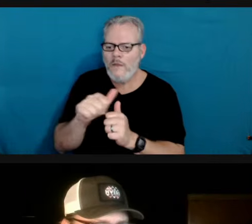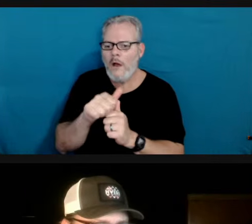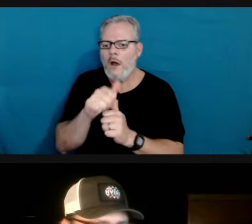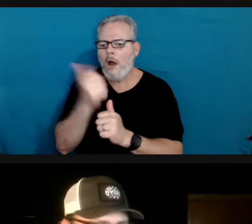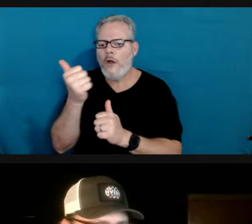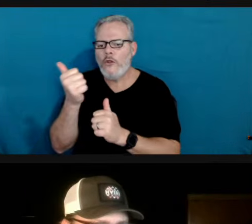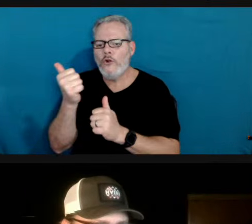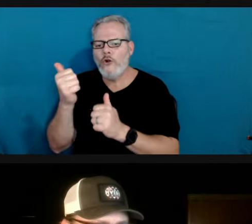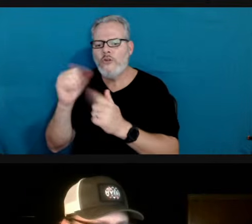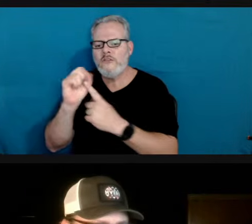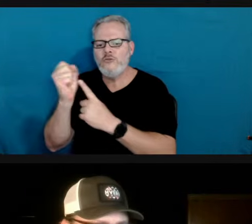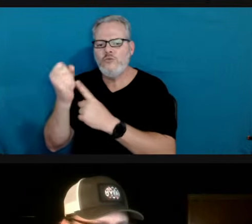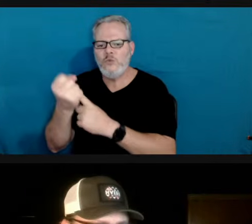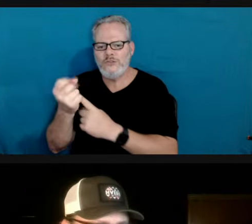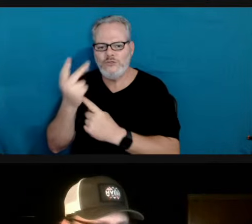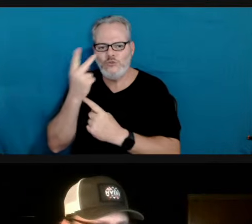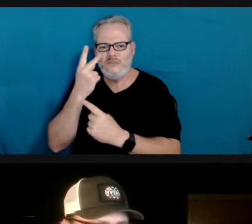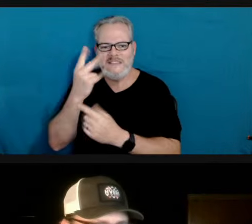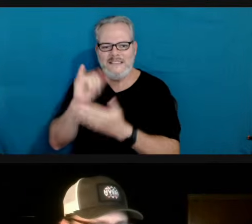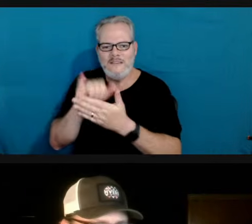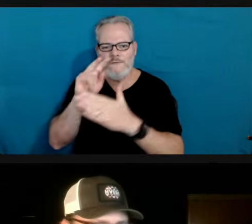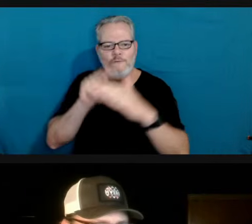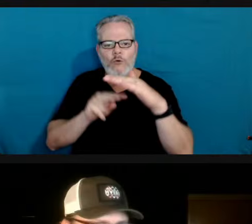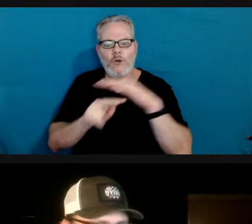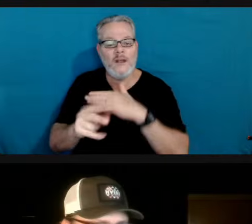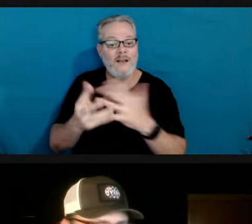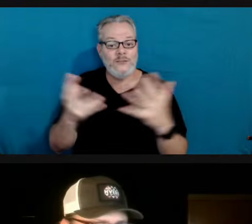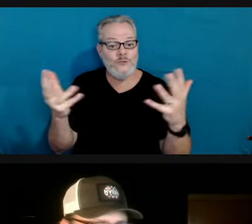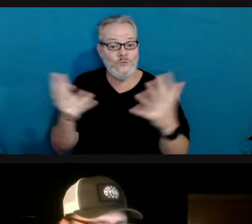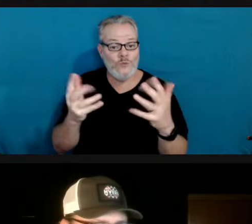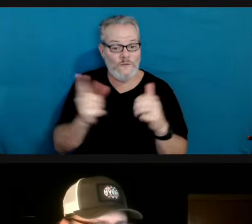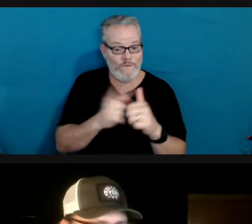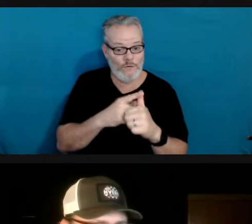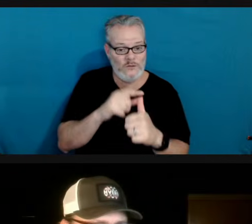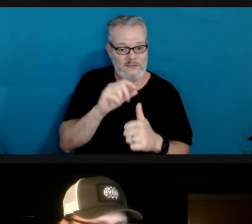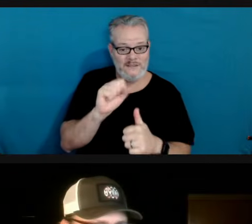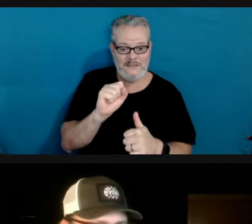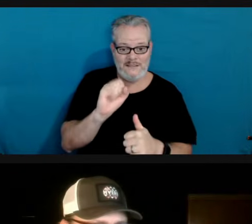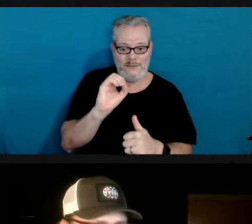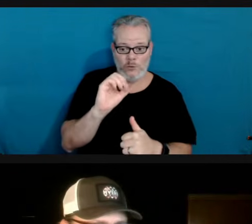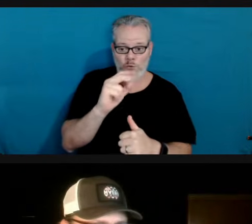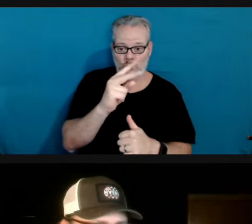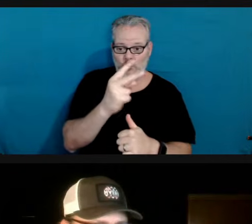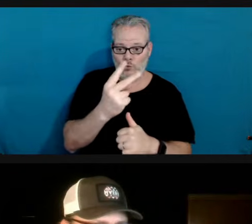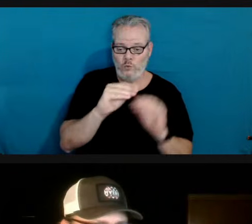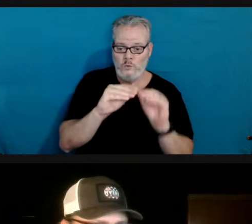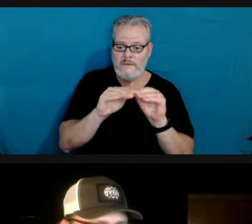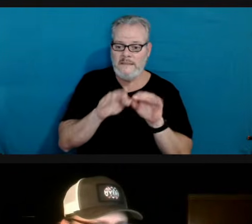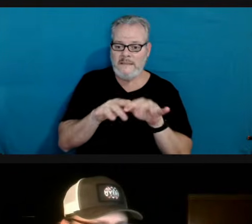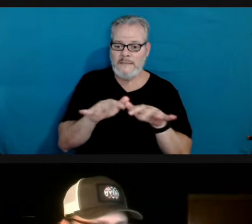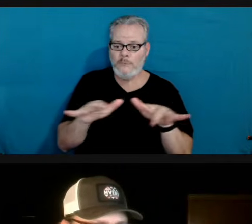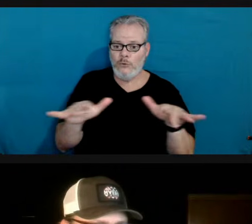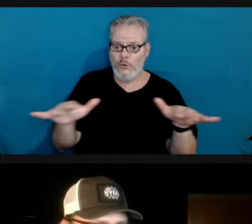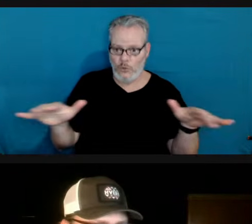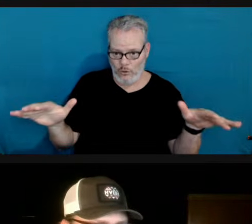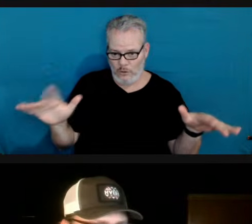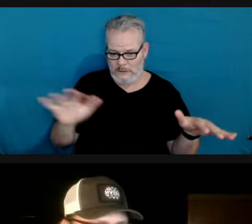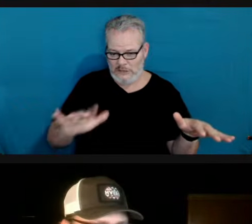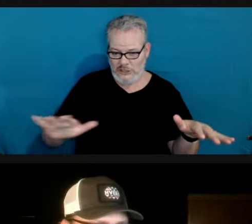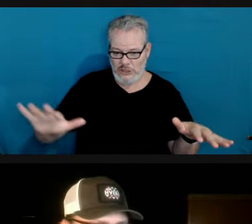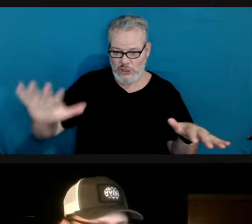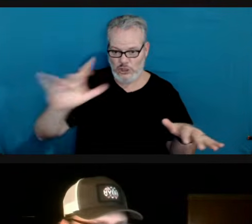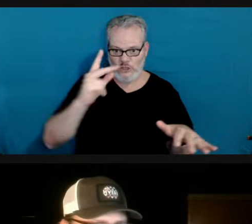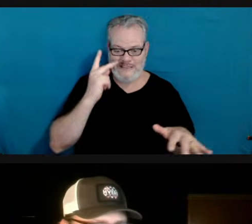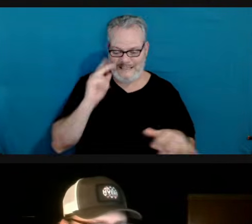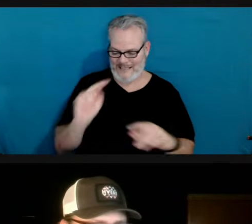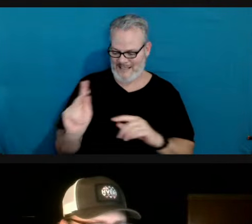you this forecast of what's coming first in SO2 dispersal from Kīlauea to the